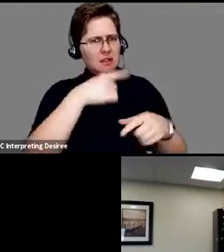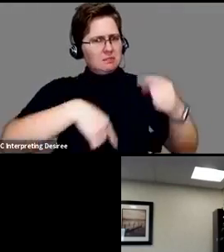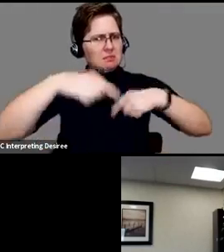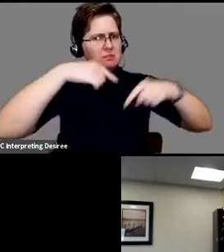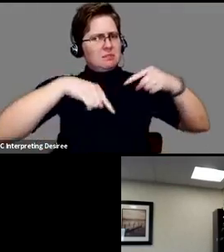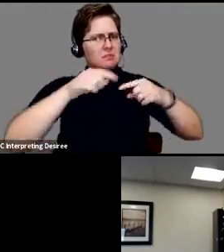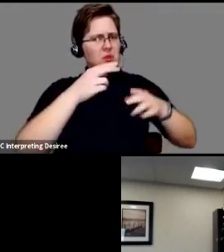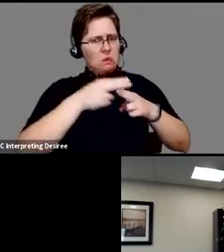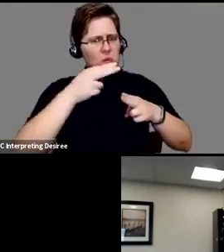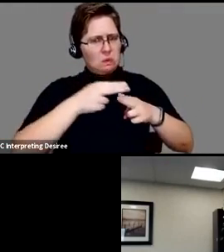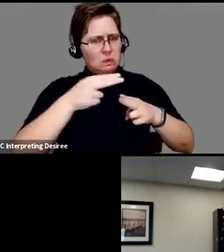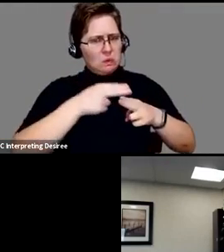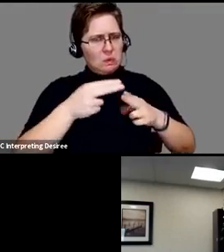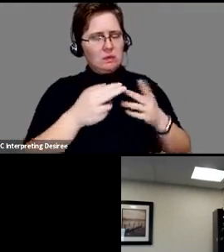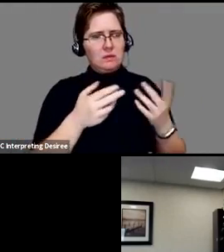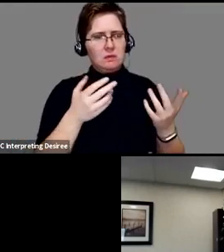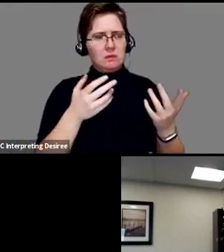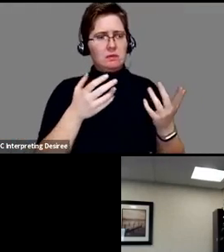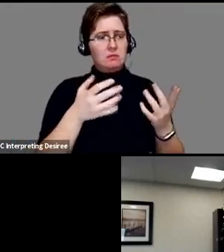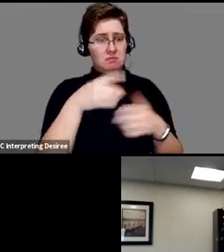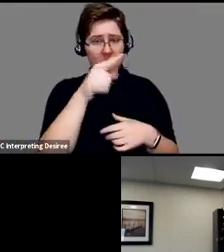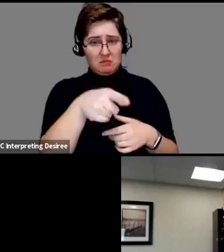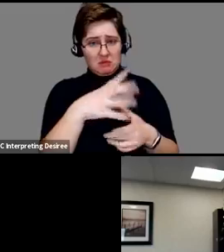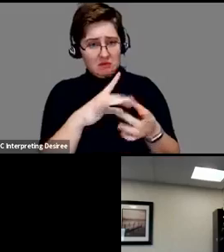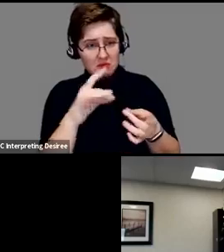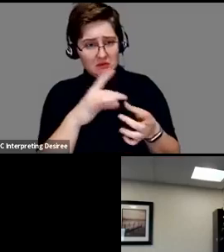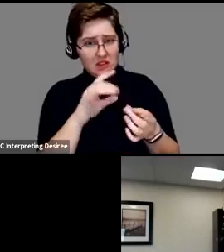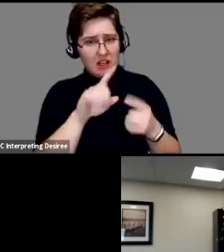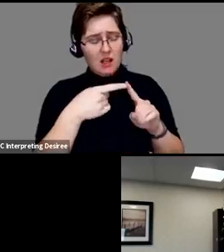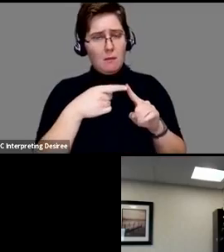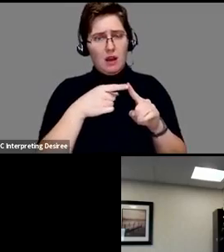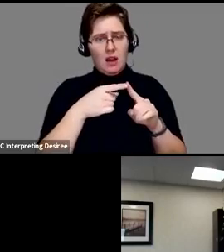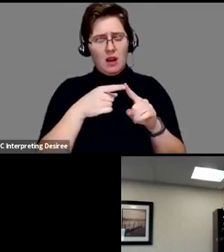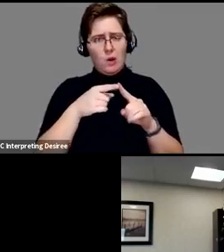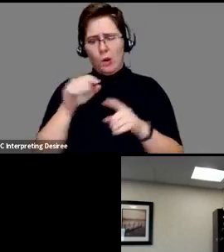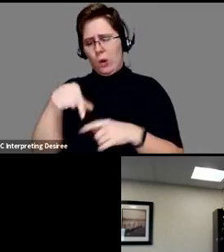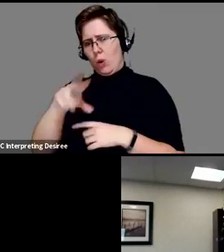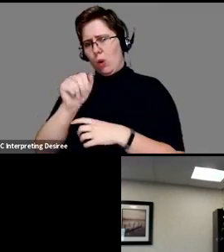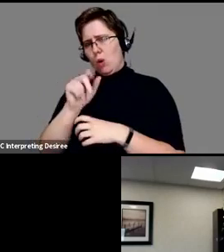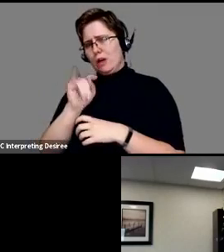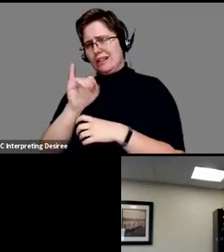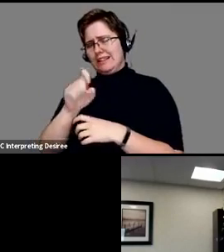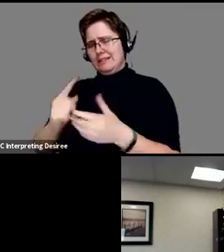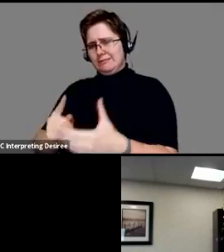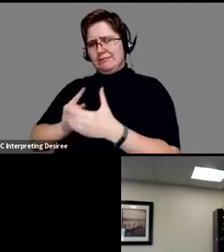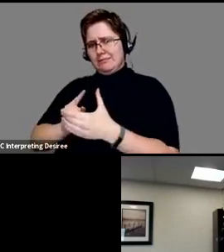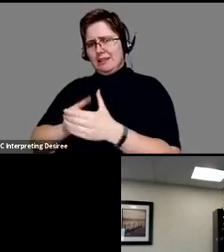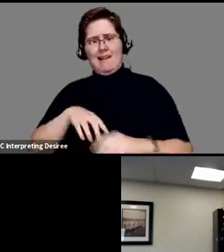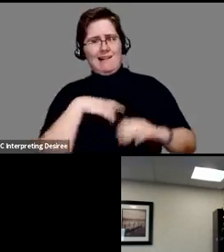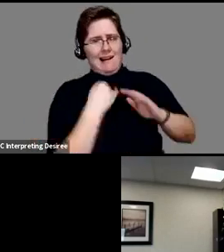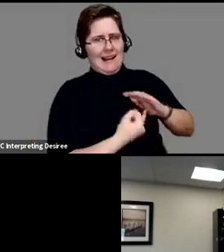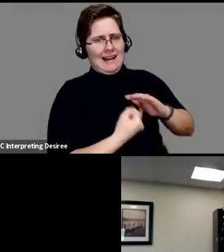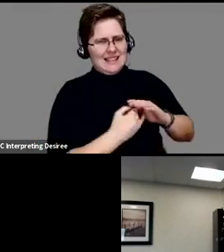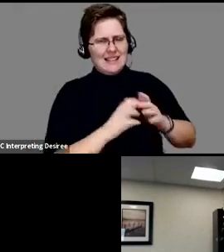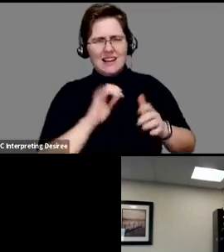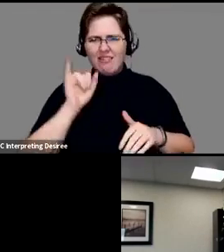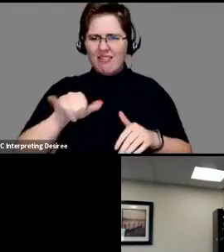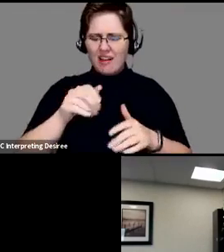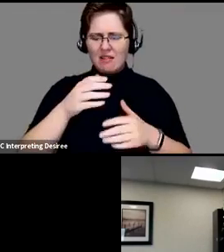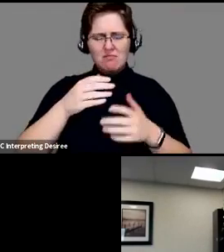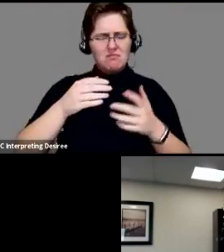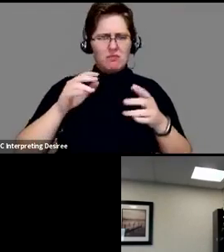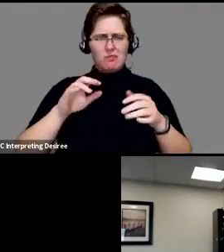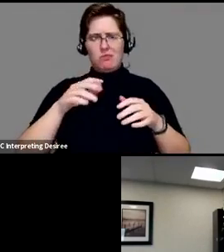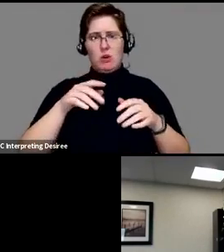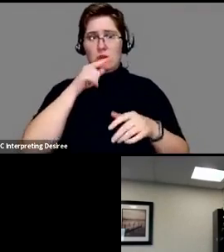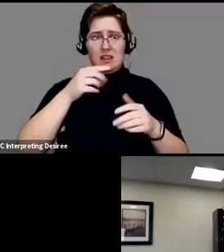just real quick? Can you talk about quarantine and isolation, how really that is the frontline protection for our hospital